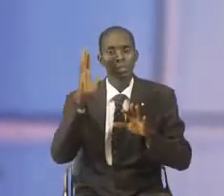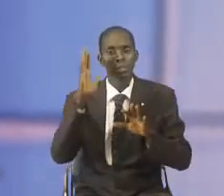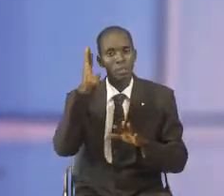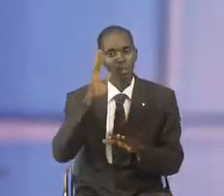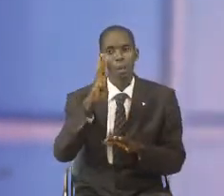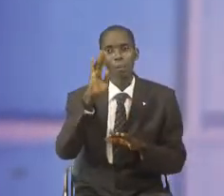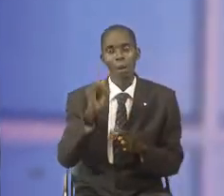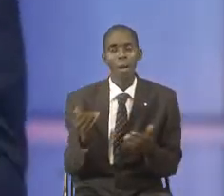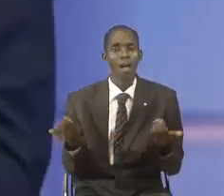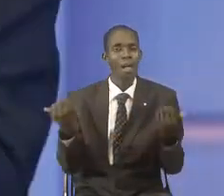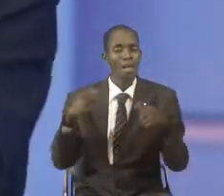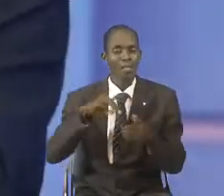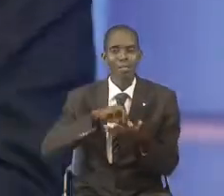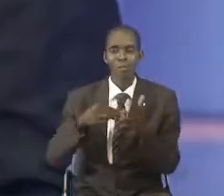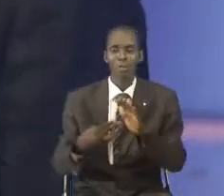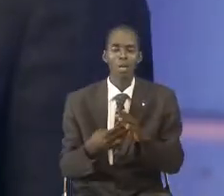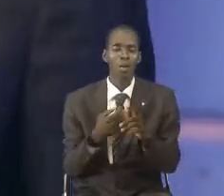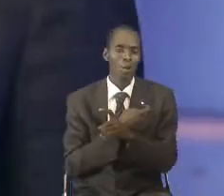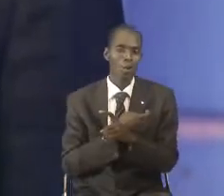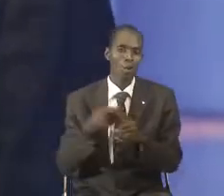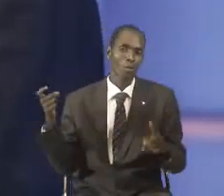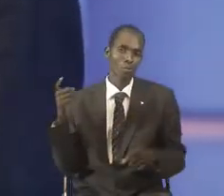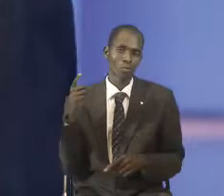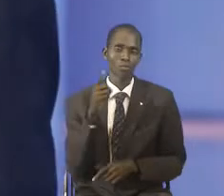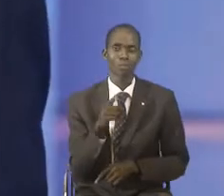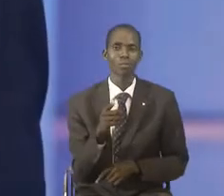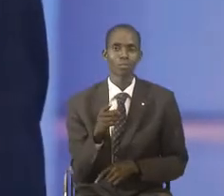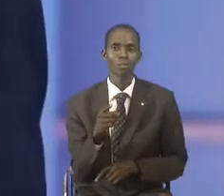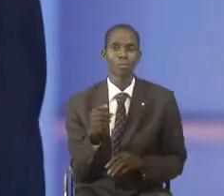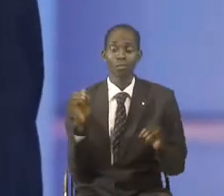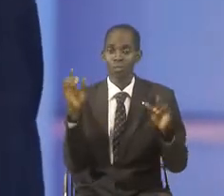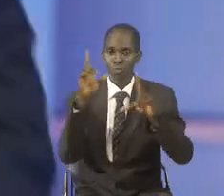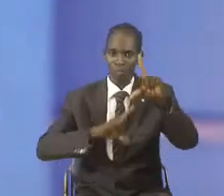and nothing shall by any means hurt you.